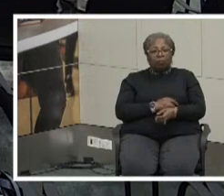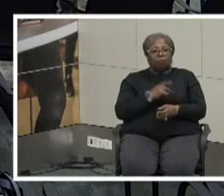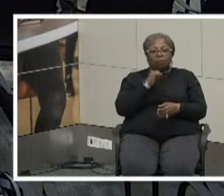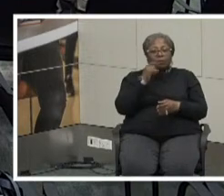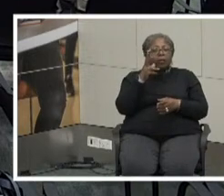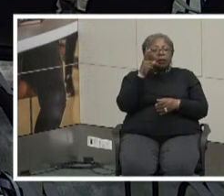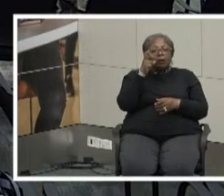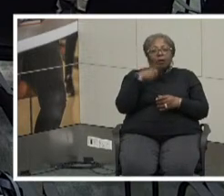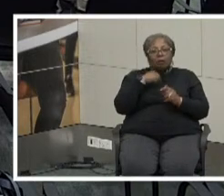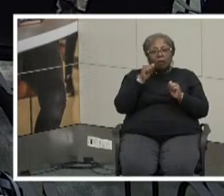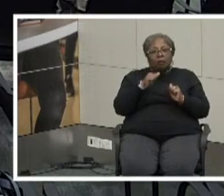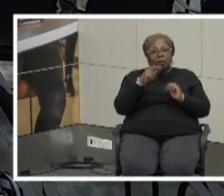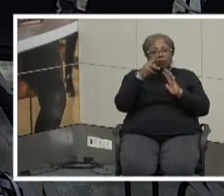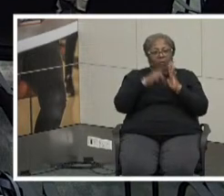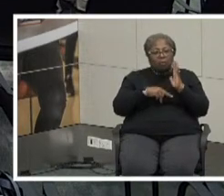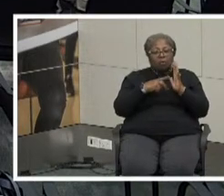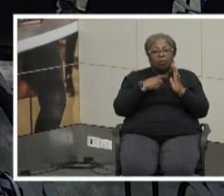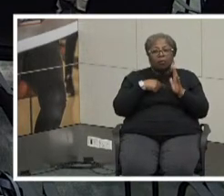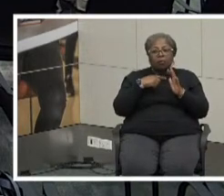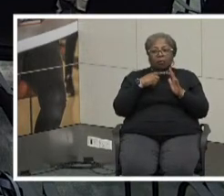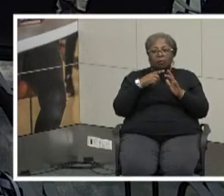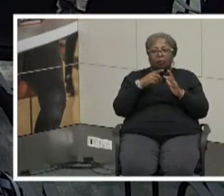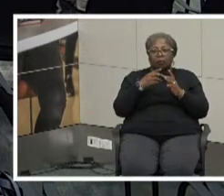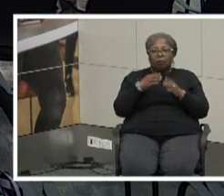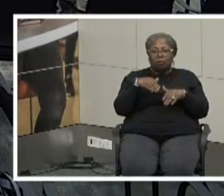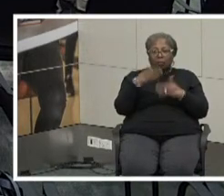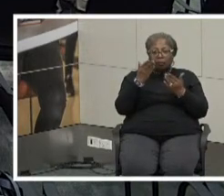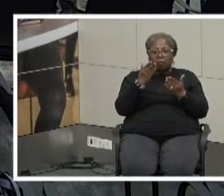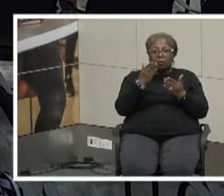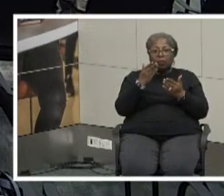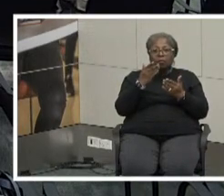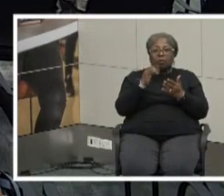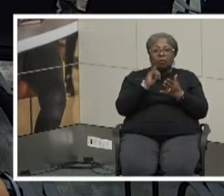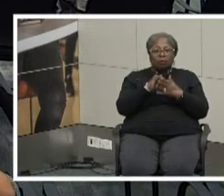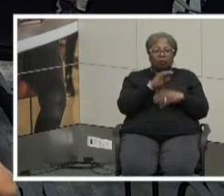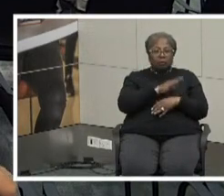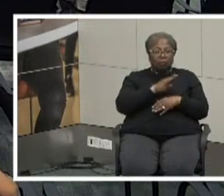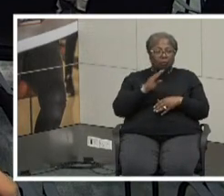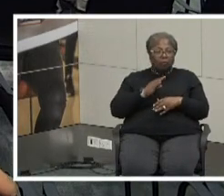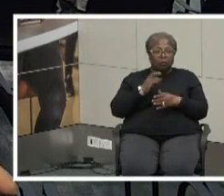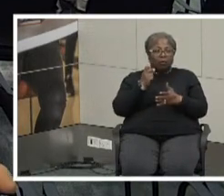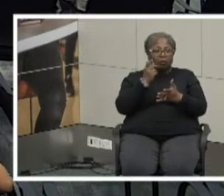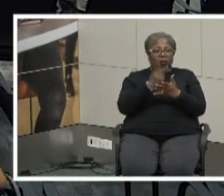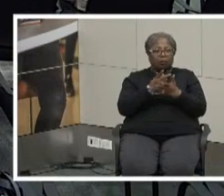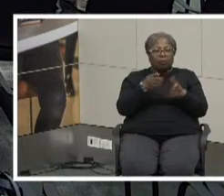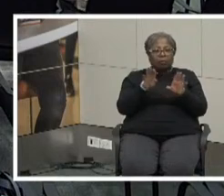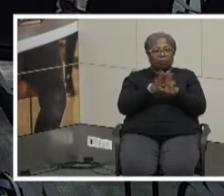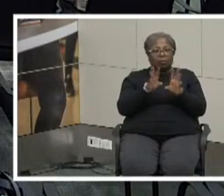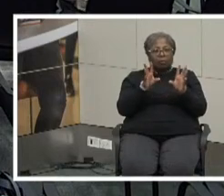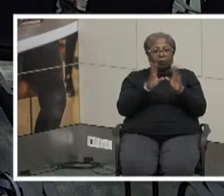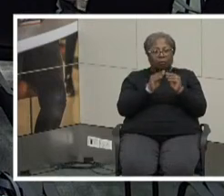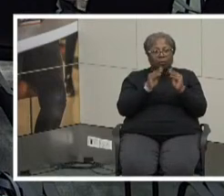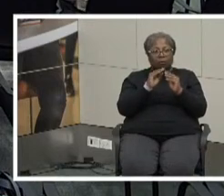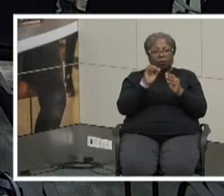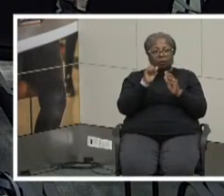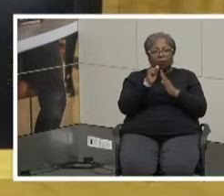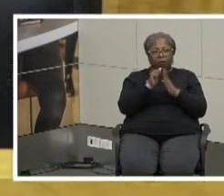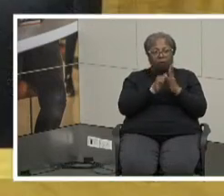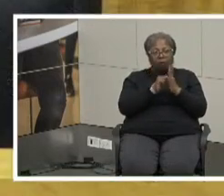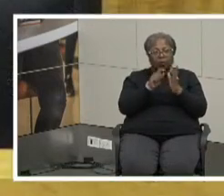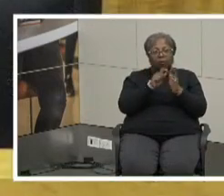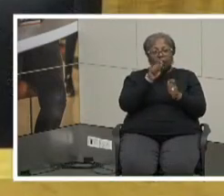read it read it sure okay hold on one okay the motion uh uh the board approves in the closed session Personnel agenda including